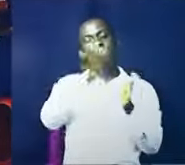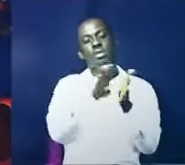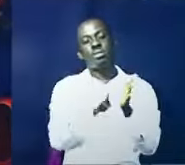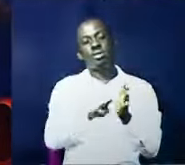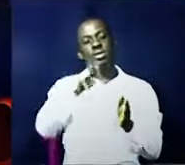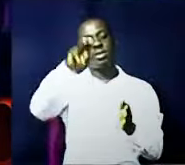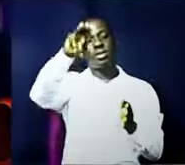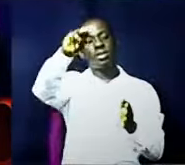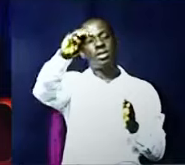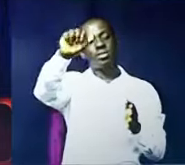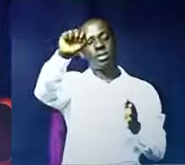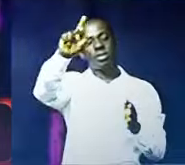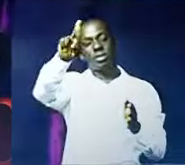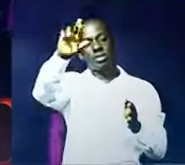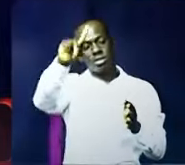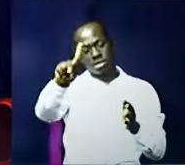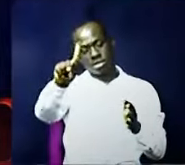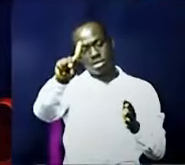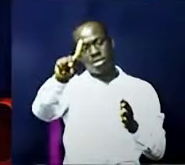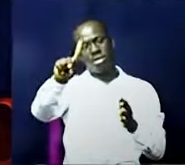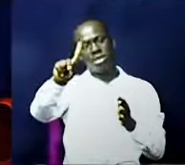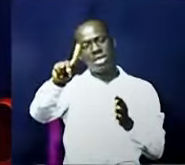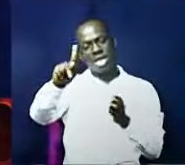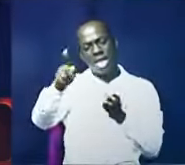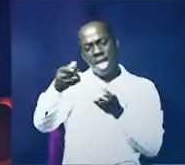ministry. A